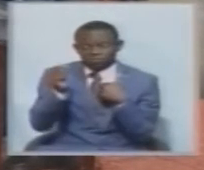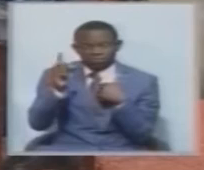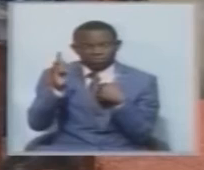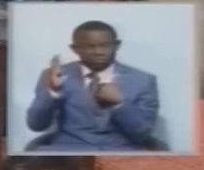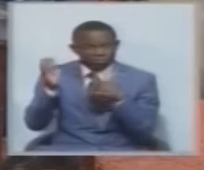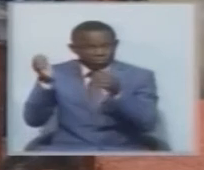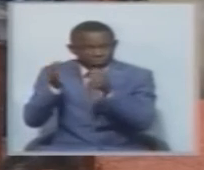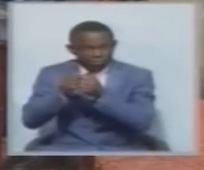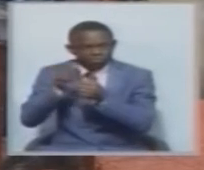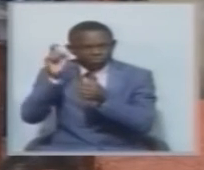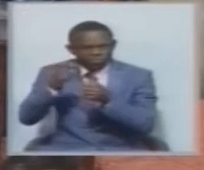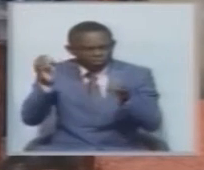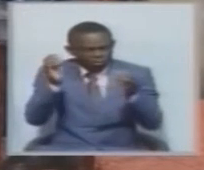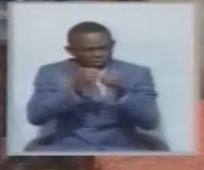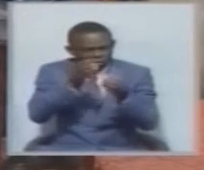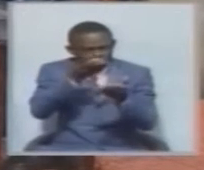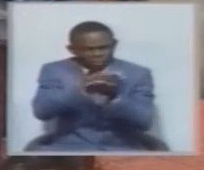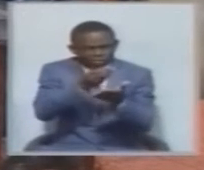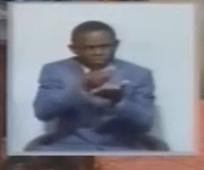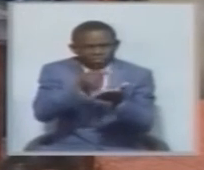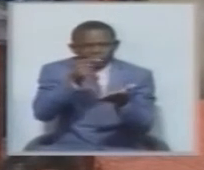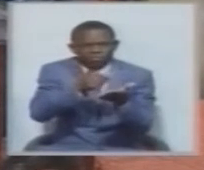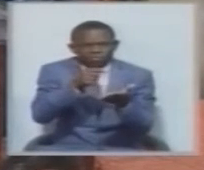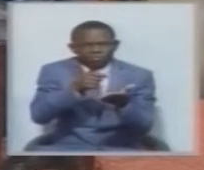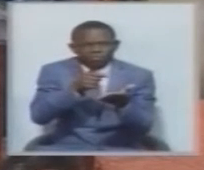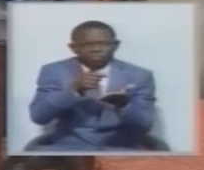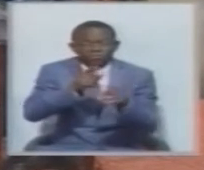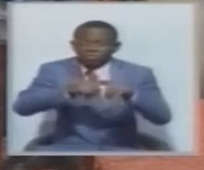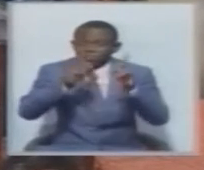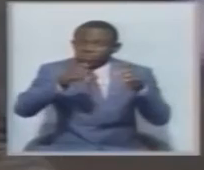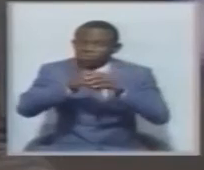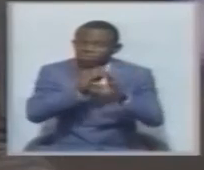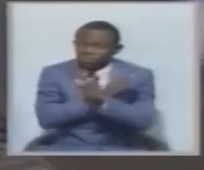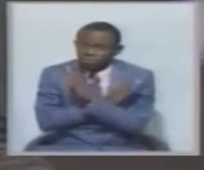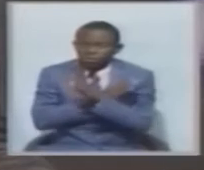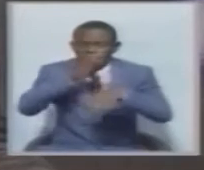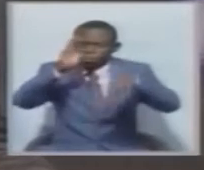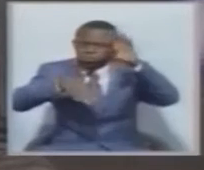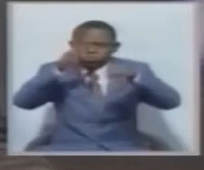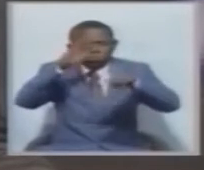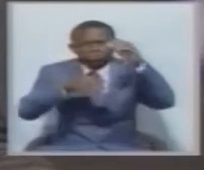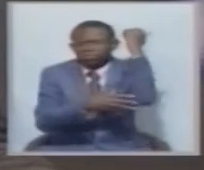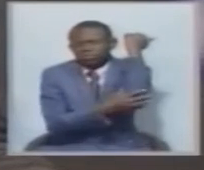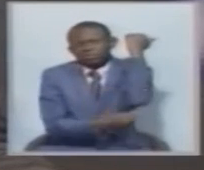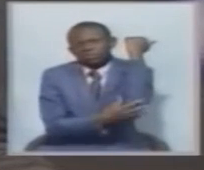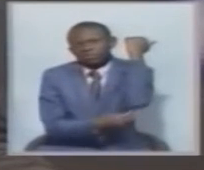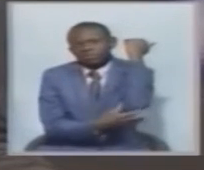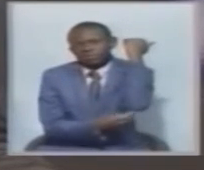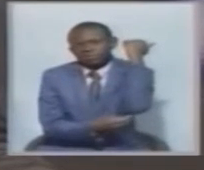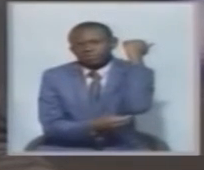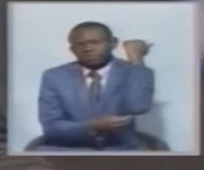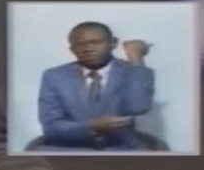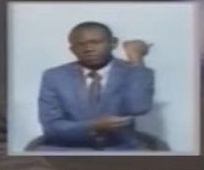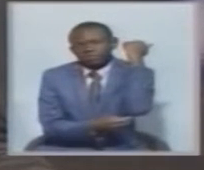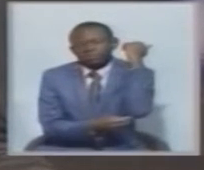challenges that we've had with regard to the poor rainfall patterns, I think then alternatively we needed to invest in